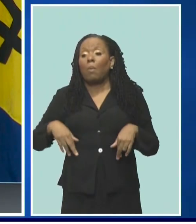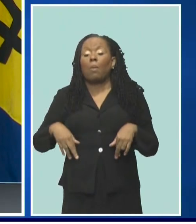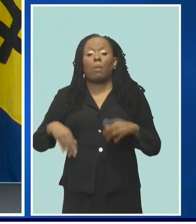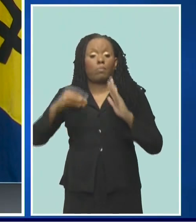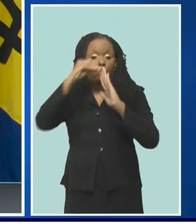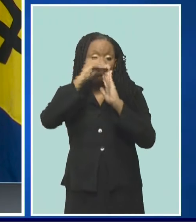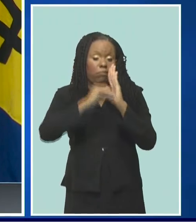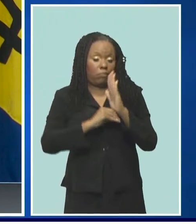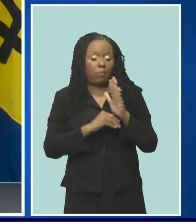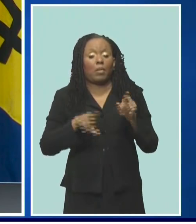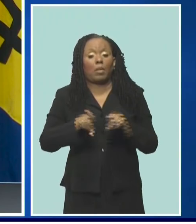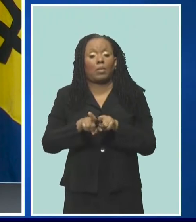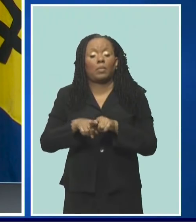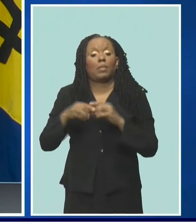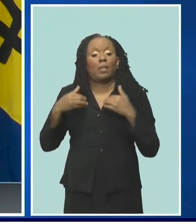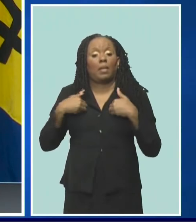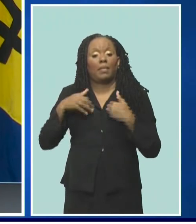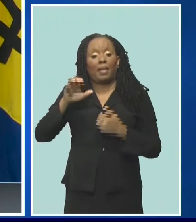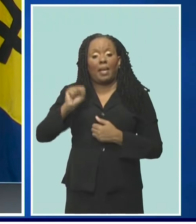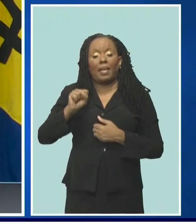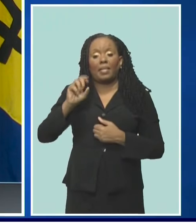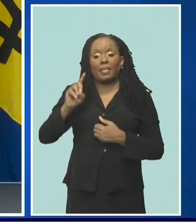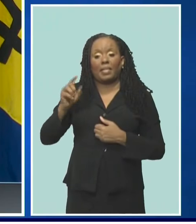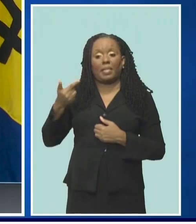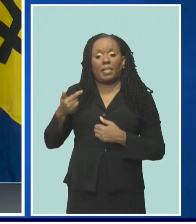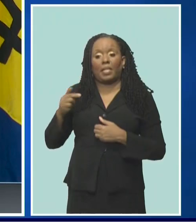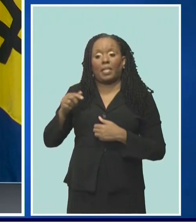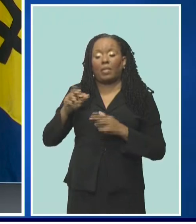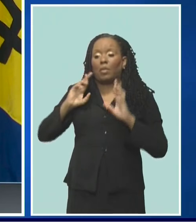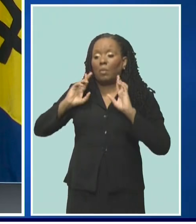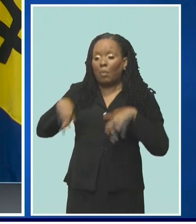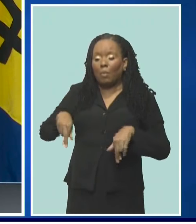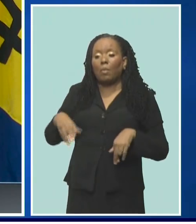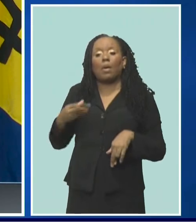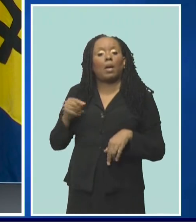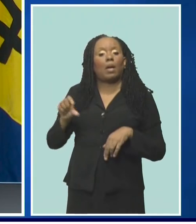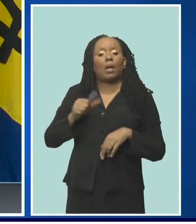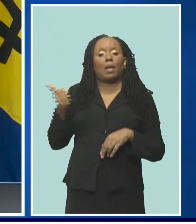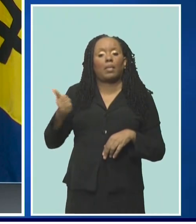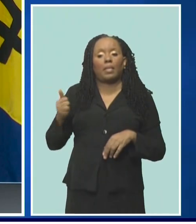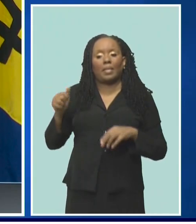SDG mapping report and the rapid integrated assessment. We saw that